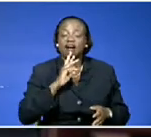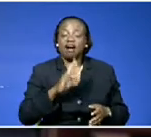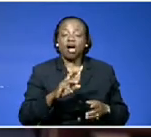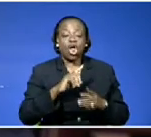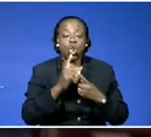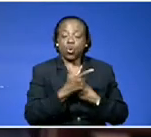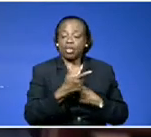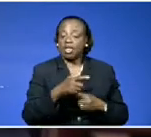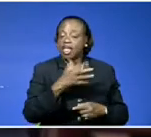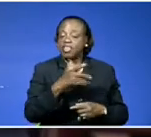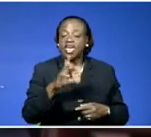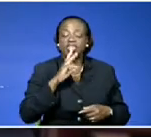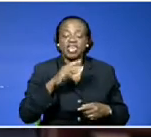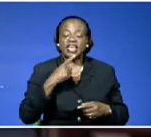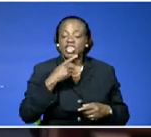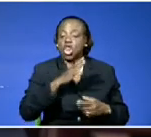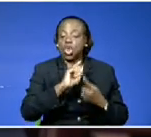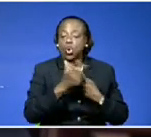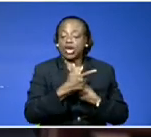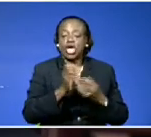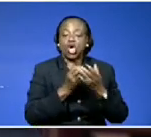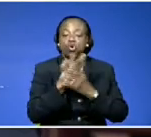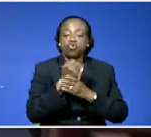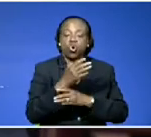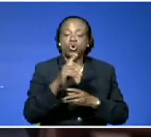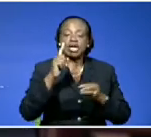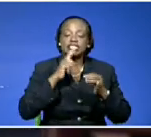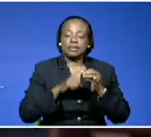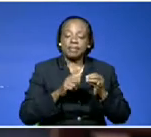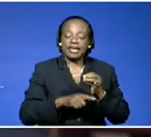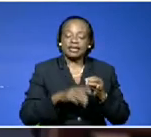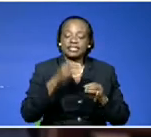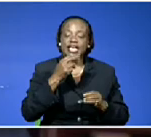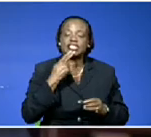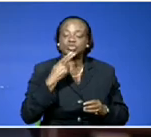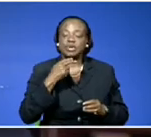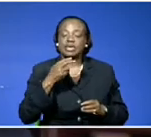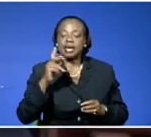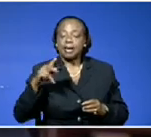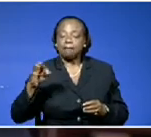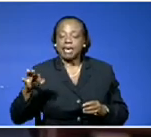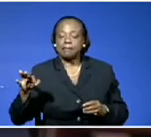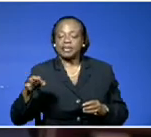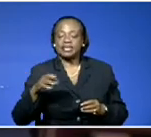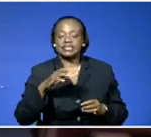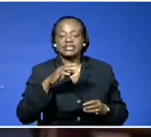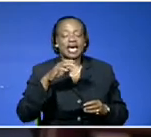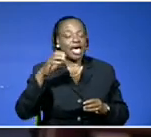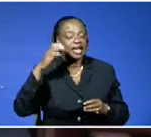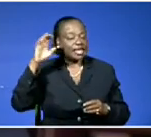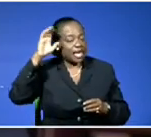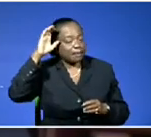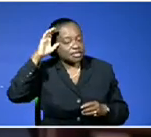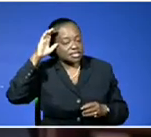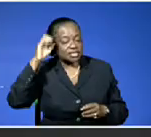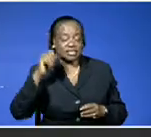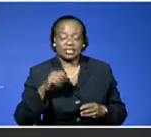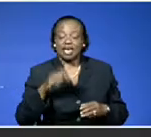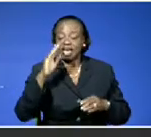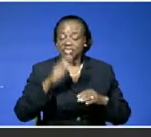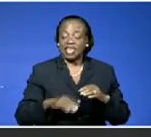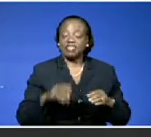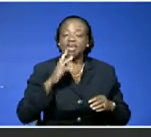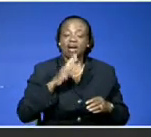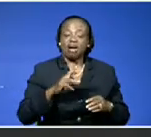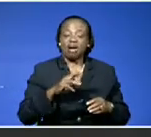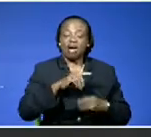the locally grown tomatoes and sweet peppers and cabbages and onions than they are from what is grown abroad.